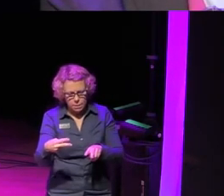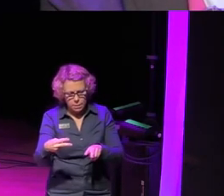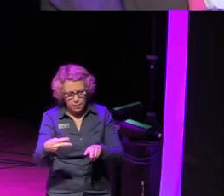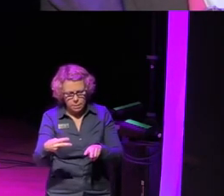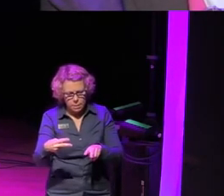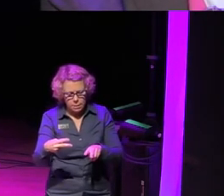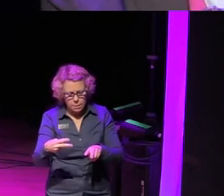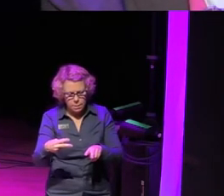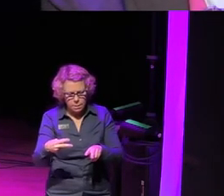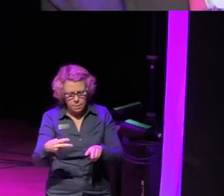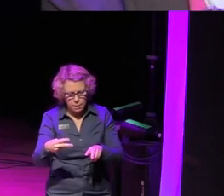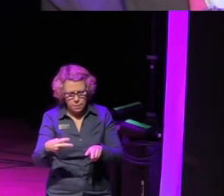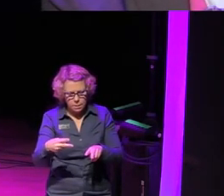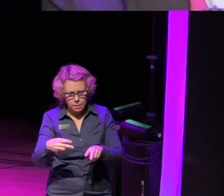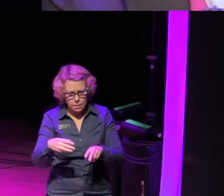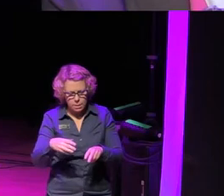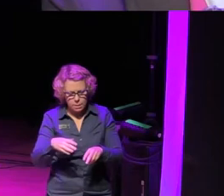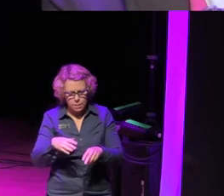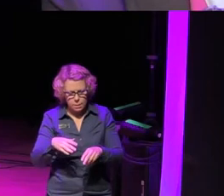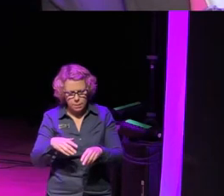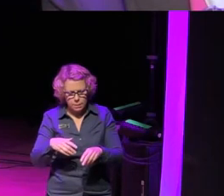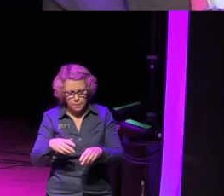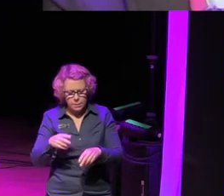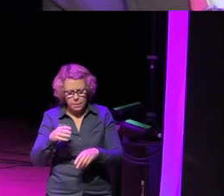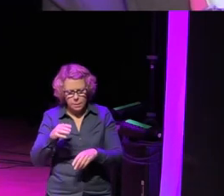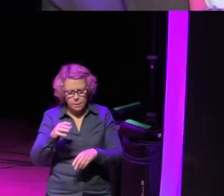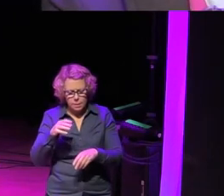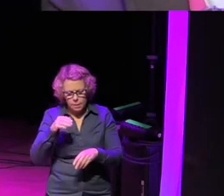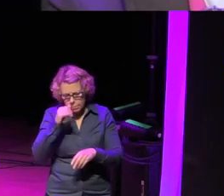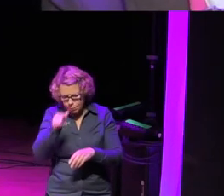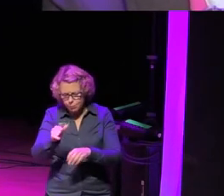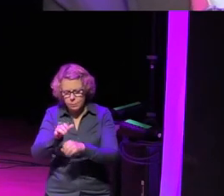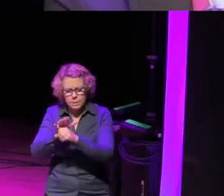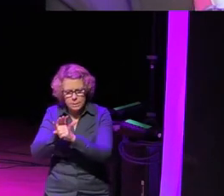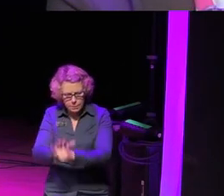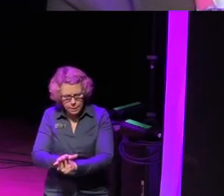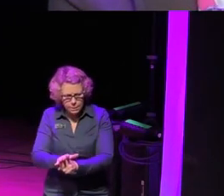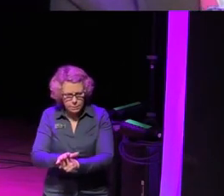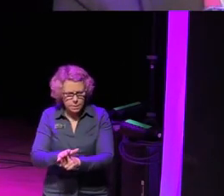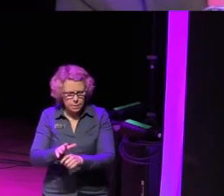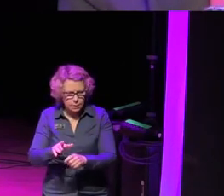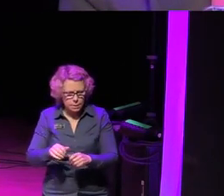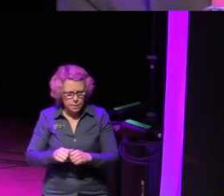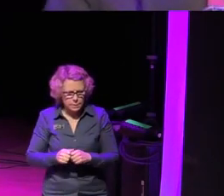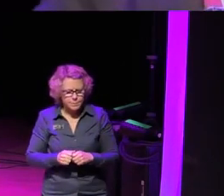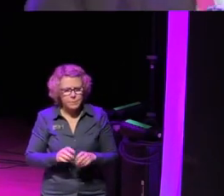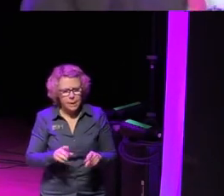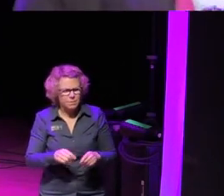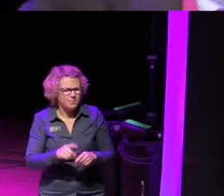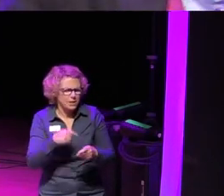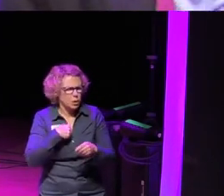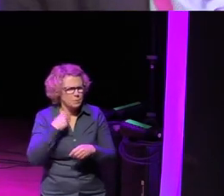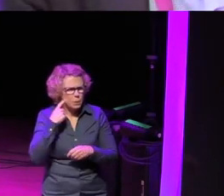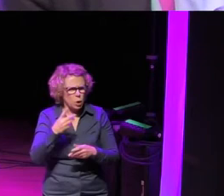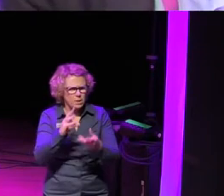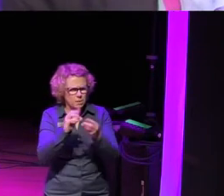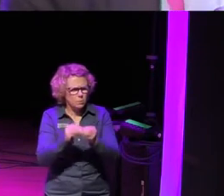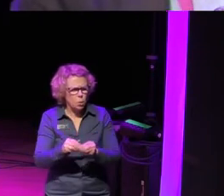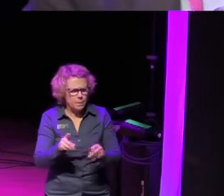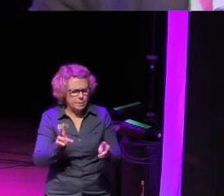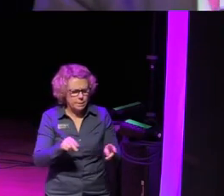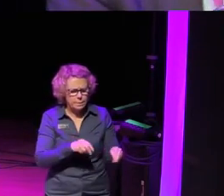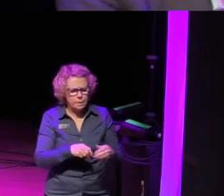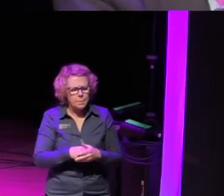unfettered discretion minus accountability. So you do need to limit discretion. And I think we